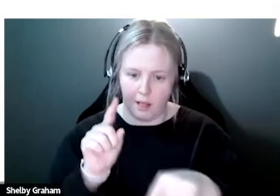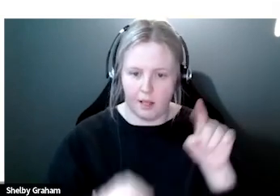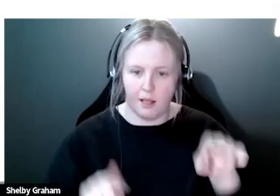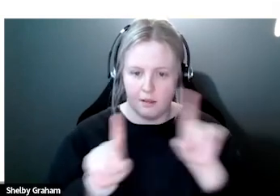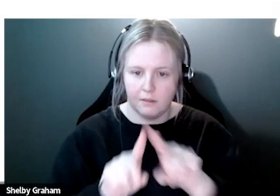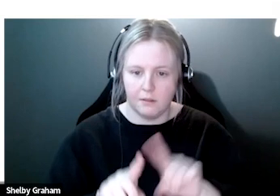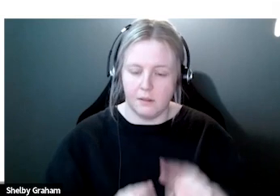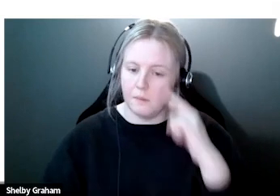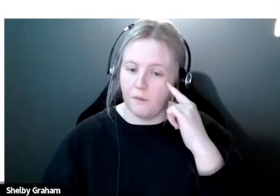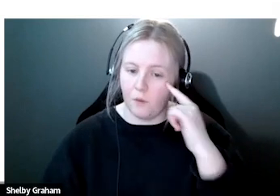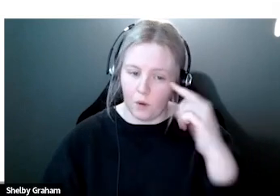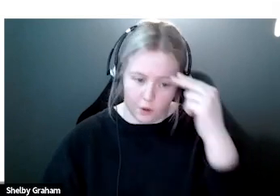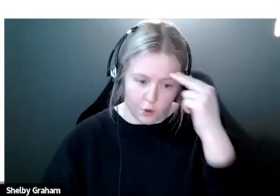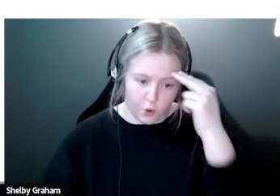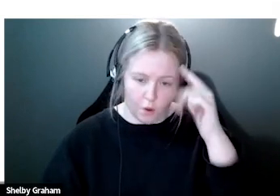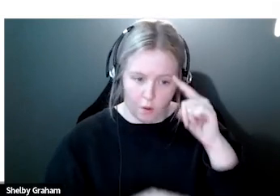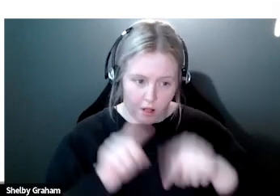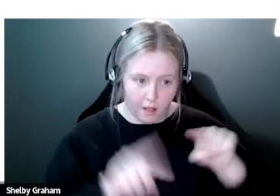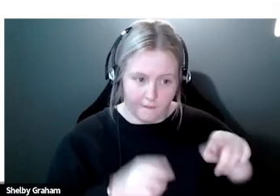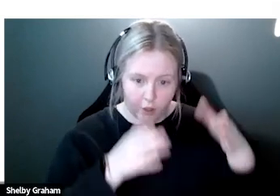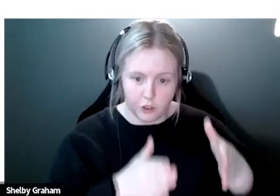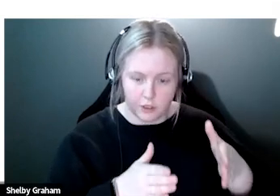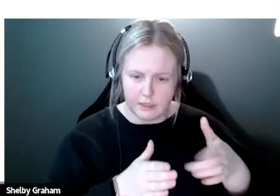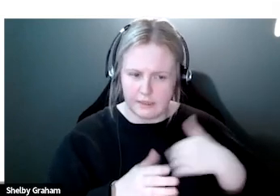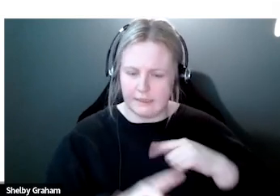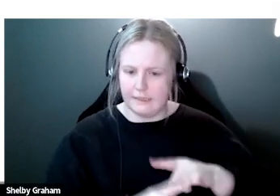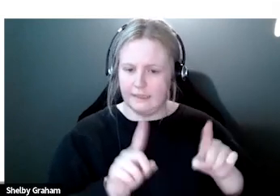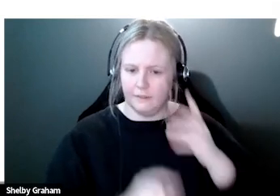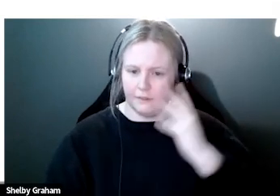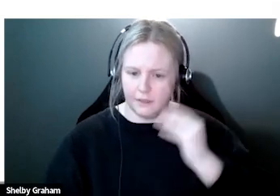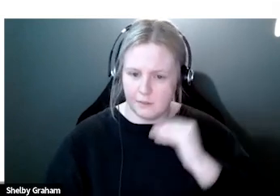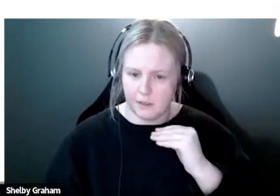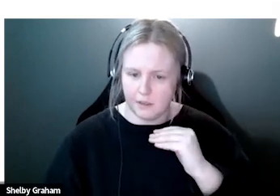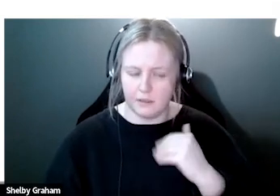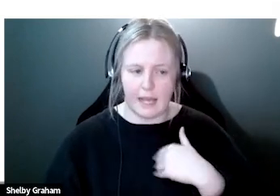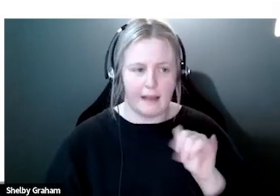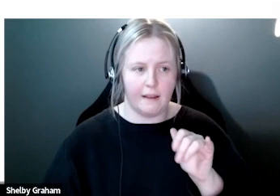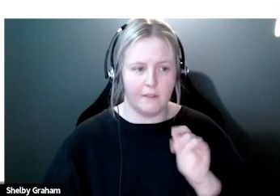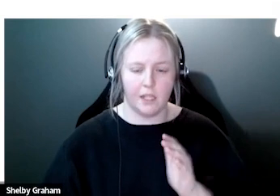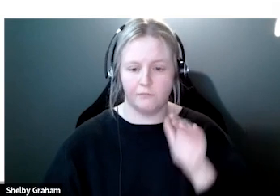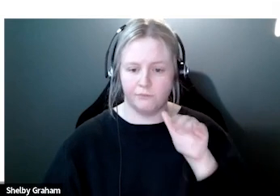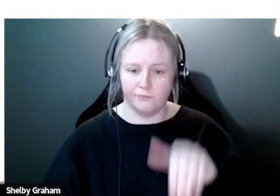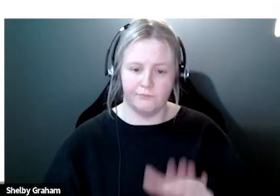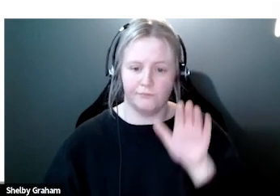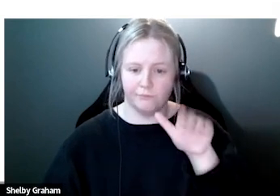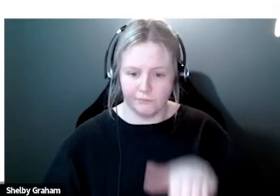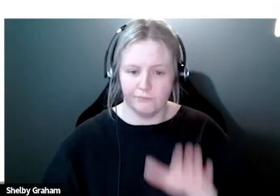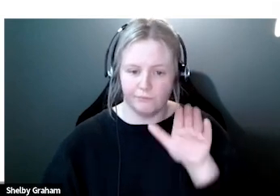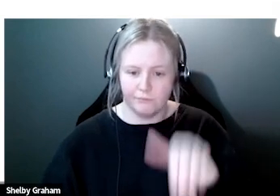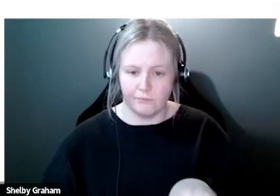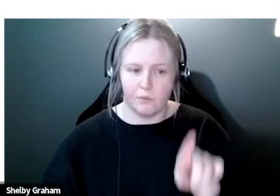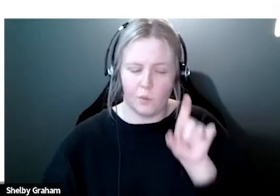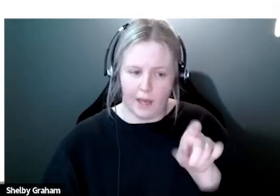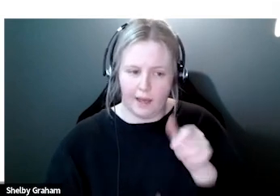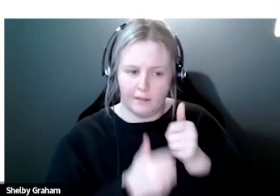a different sequence. We have an ebb and a flow that we have to pay very close attention to. And it takes a lot